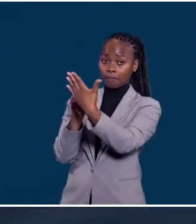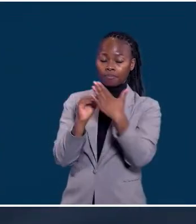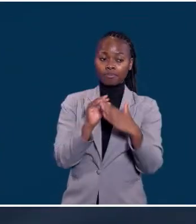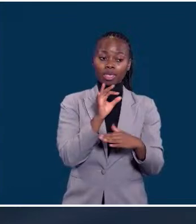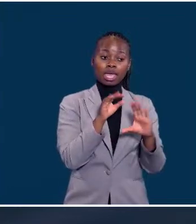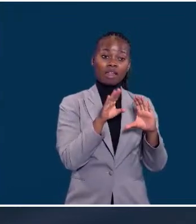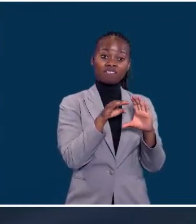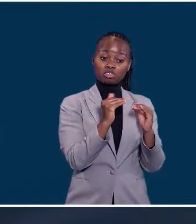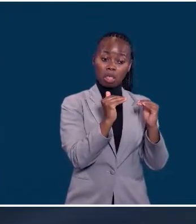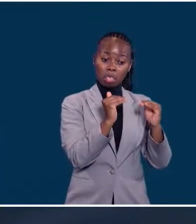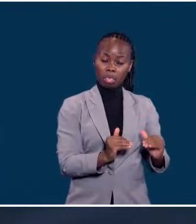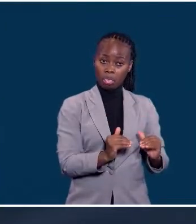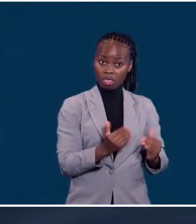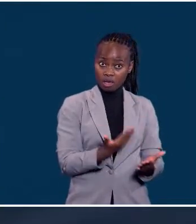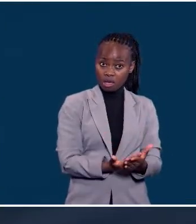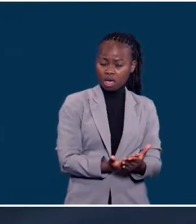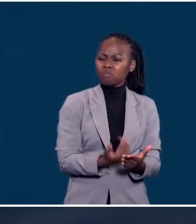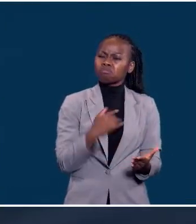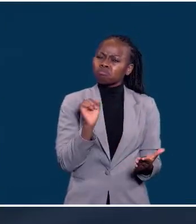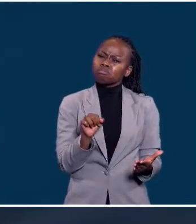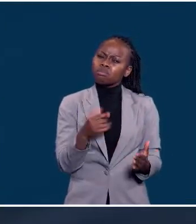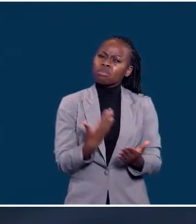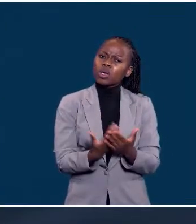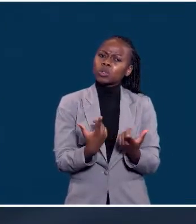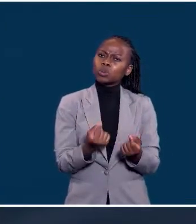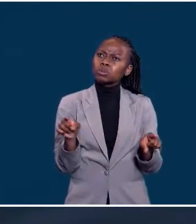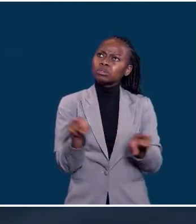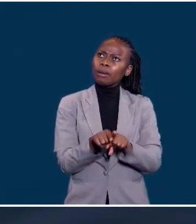not just like them, we can even do better than them